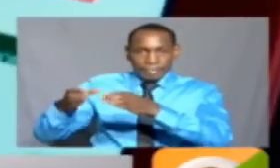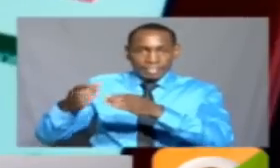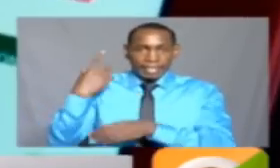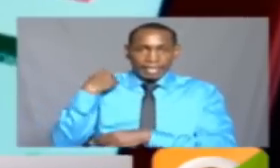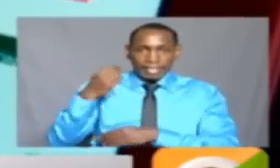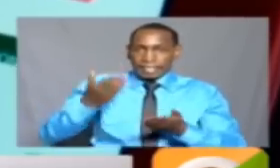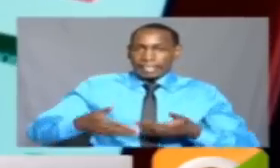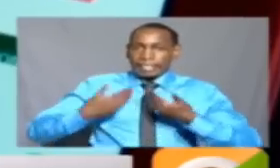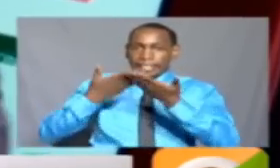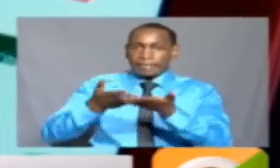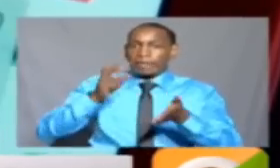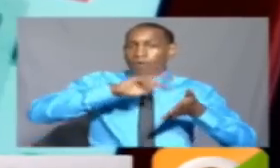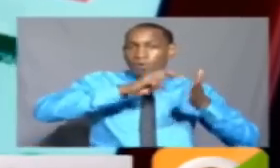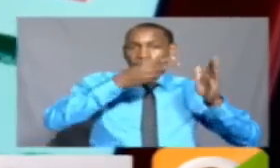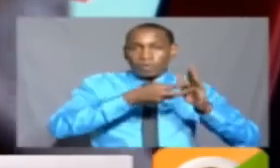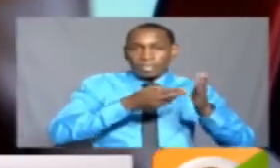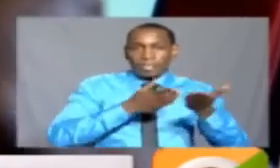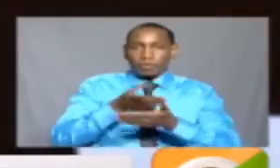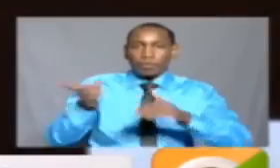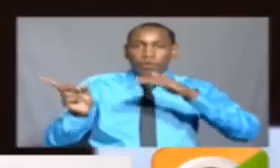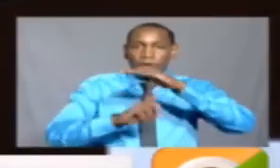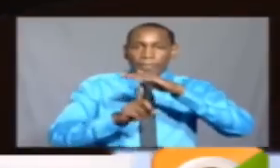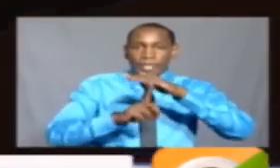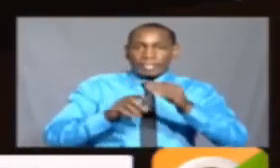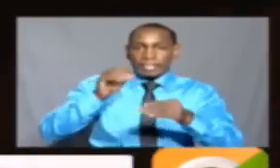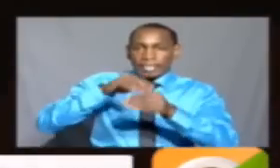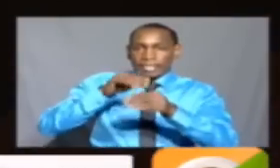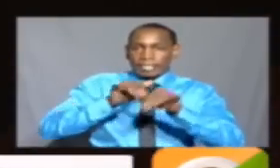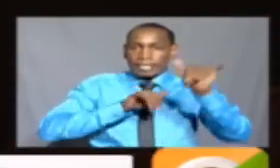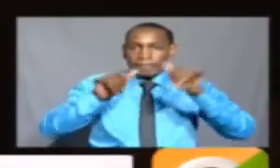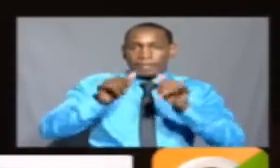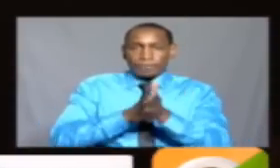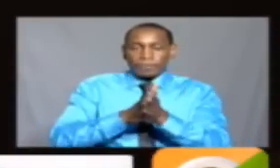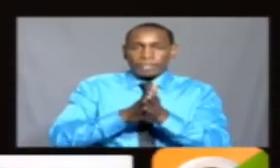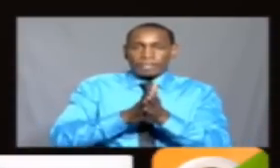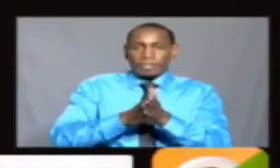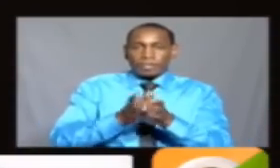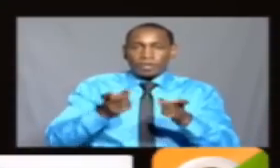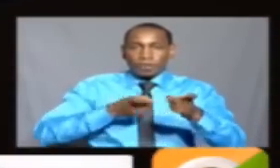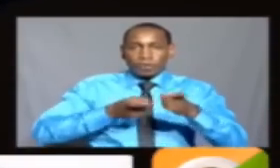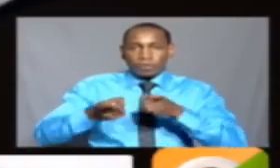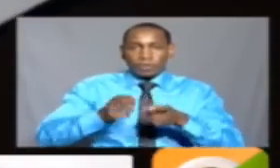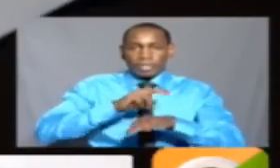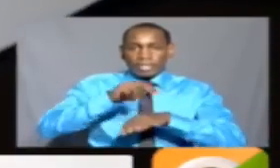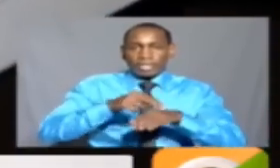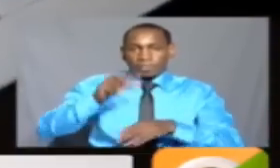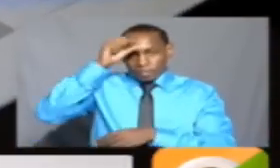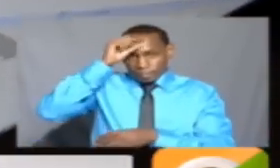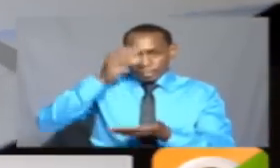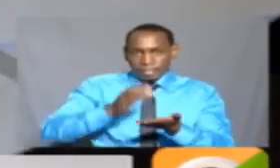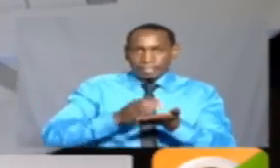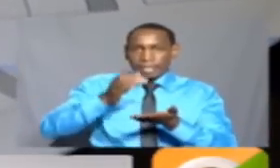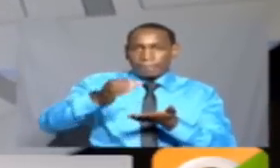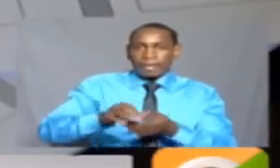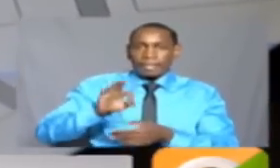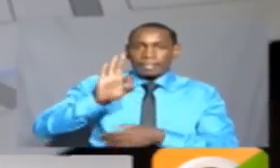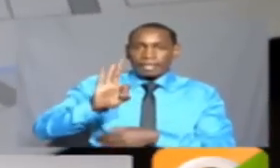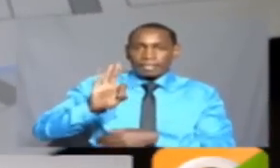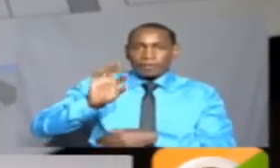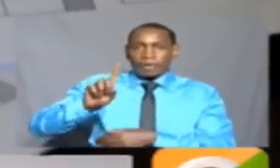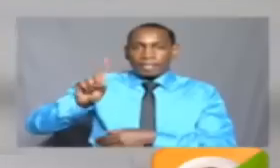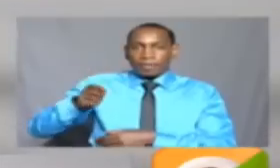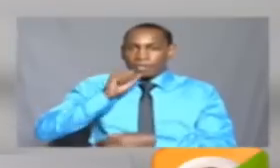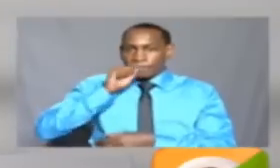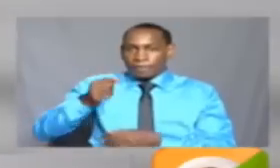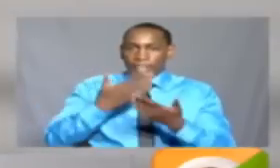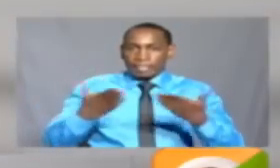was recently awarded the contract by the Ministry of Interior Affairs and Coordination of National Government to supply 31,500